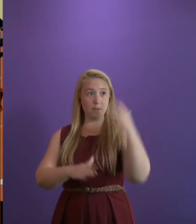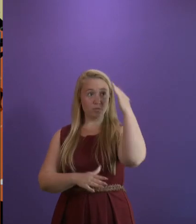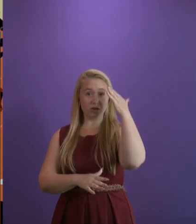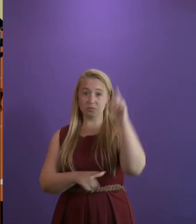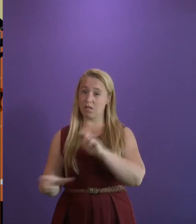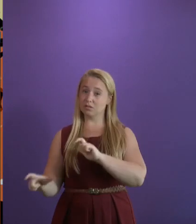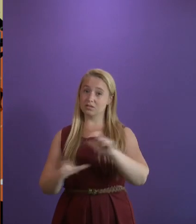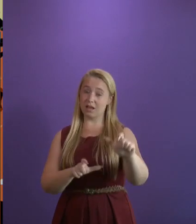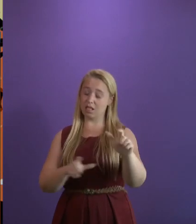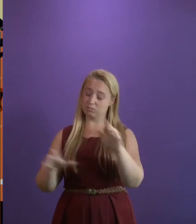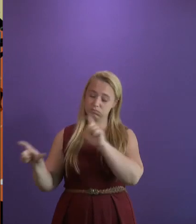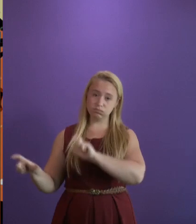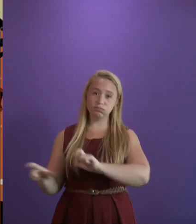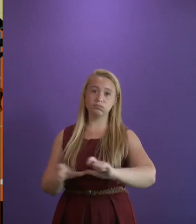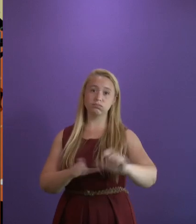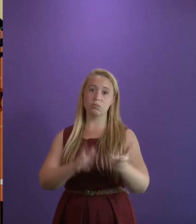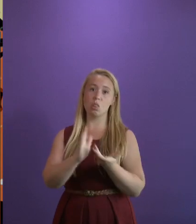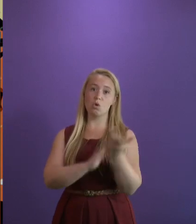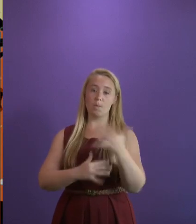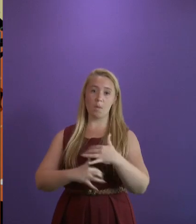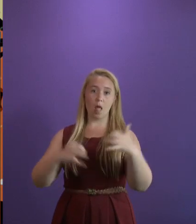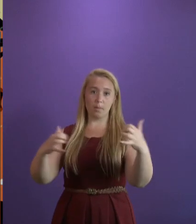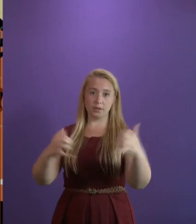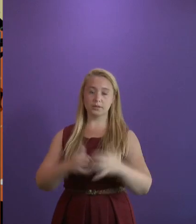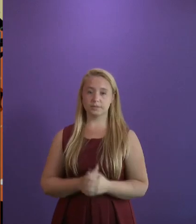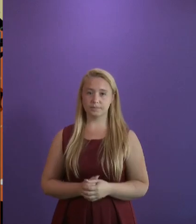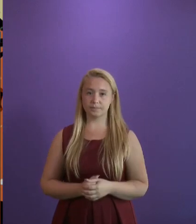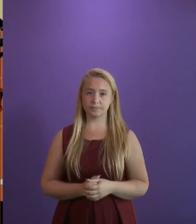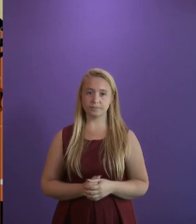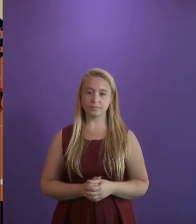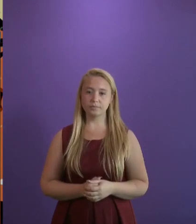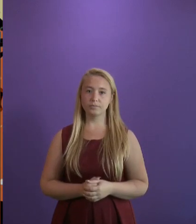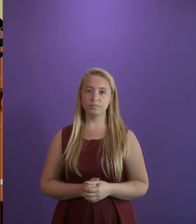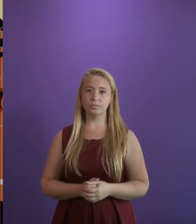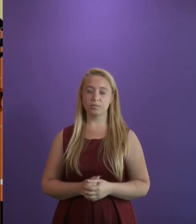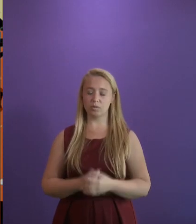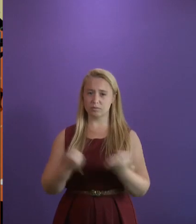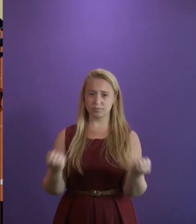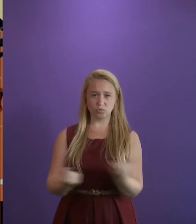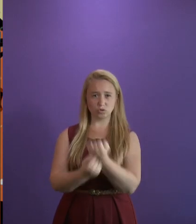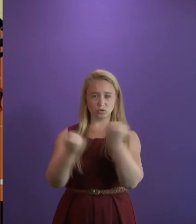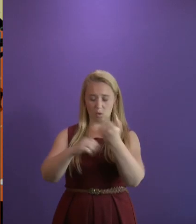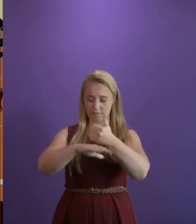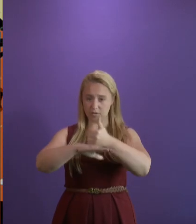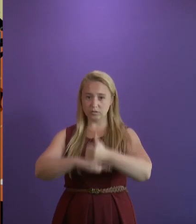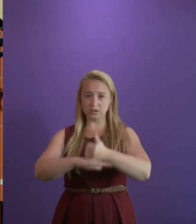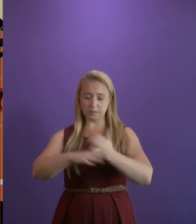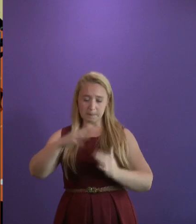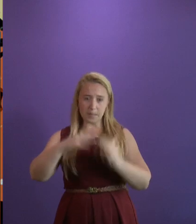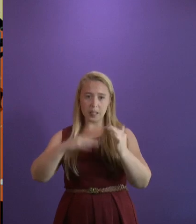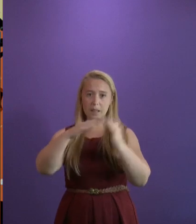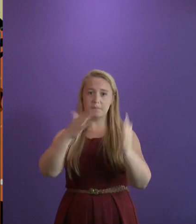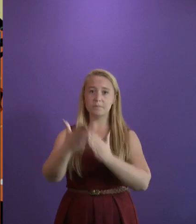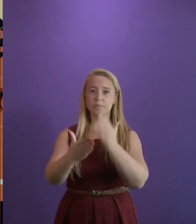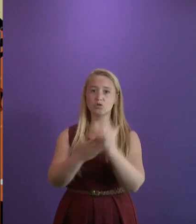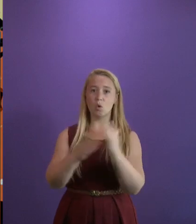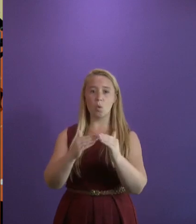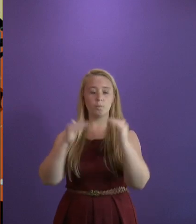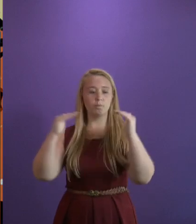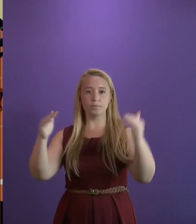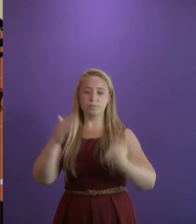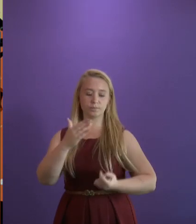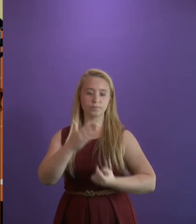work of the Parliament and its members. We're continuing to build strong foundations of equal opportunities, included,